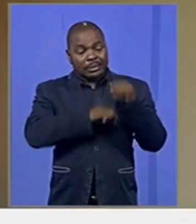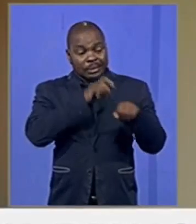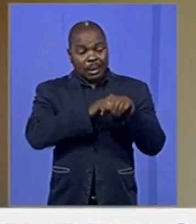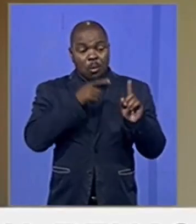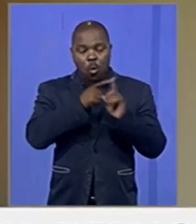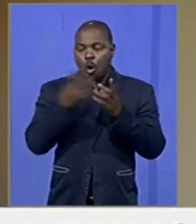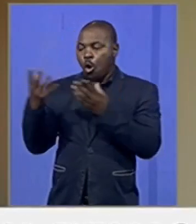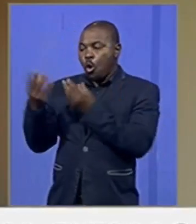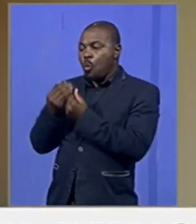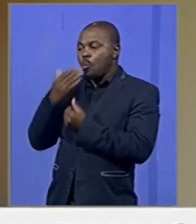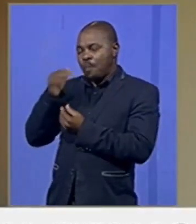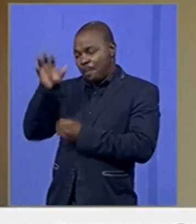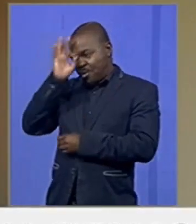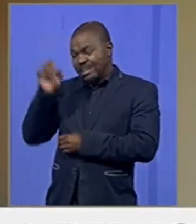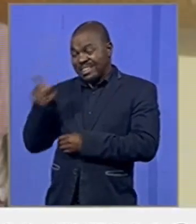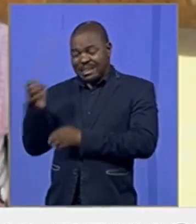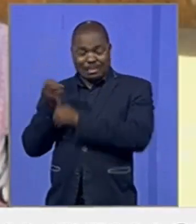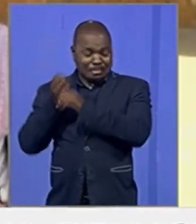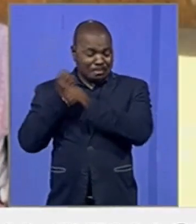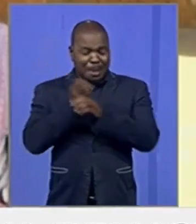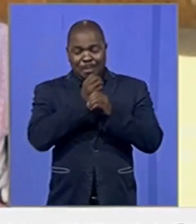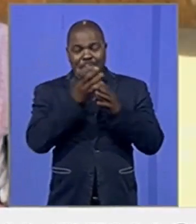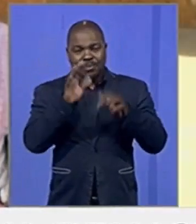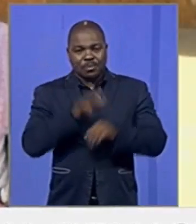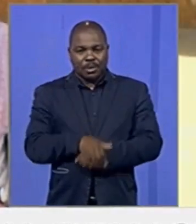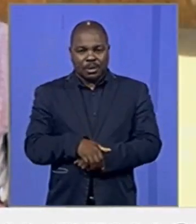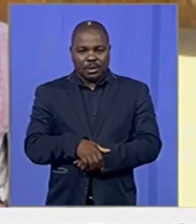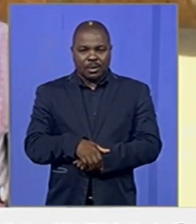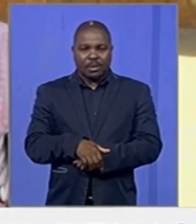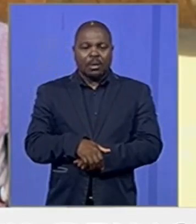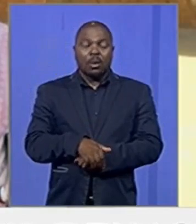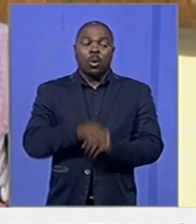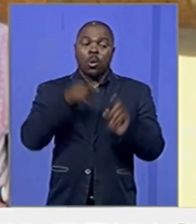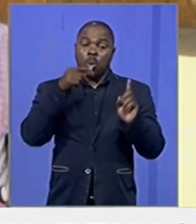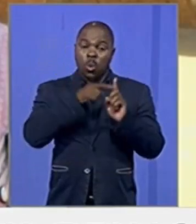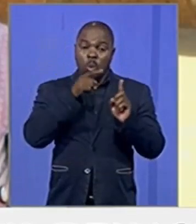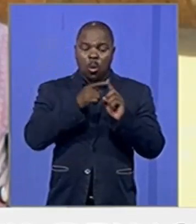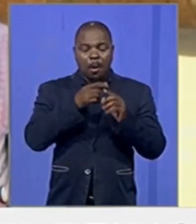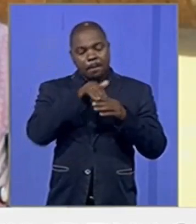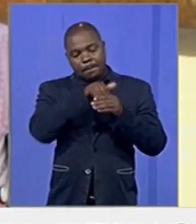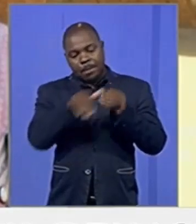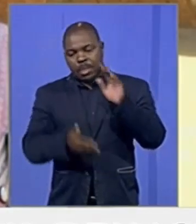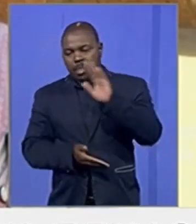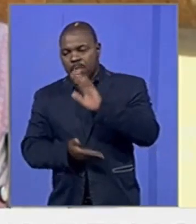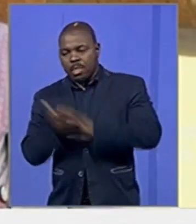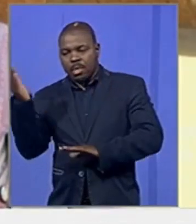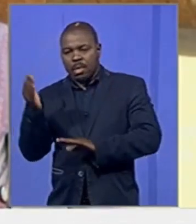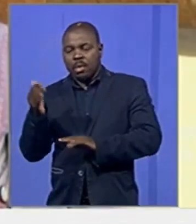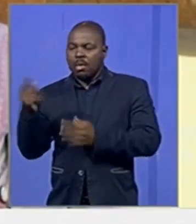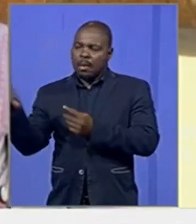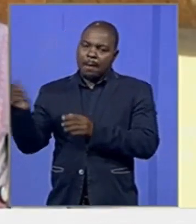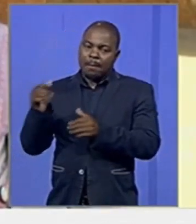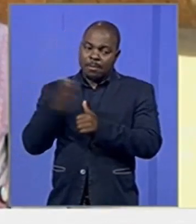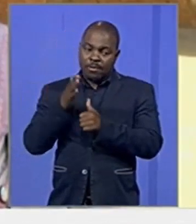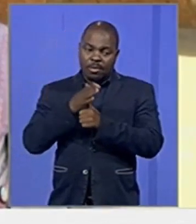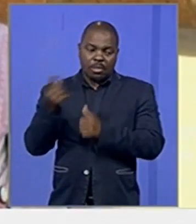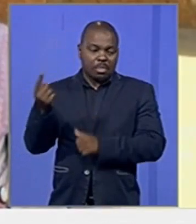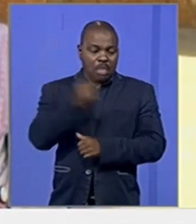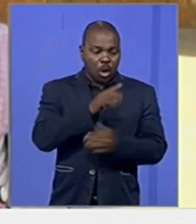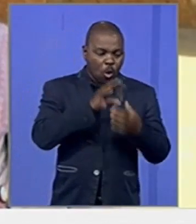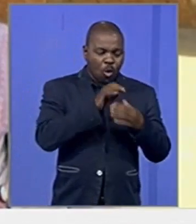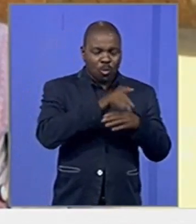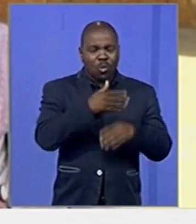ile a setlwa. Ka mokgwa a beng a le ka gona a se ka mokgwa e leng gore o tlogile ka mogae a le ka gona. O tlile mo ana le dikgobalo,